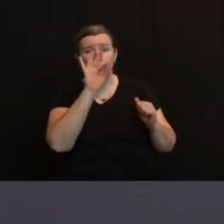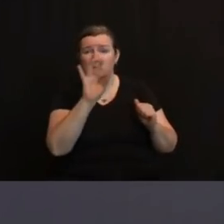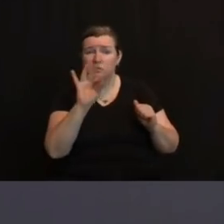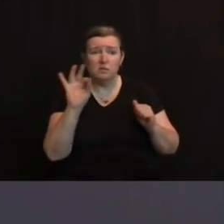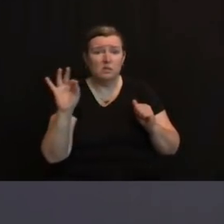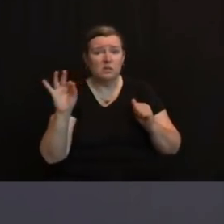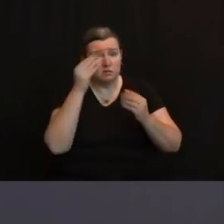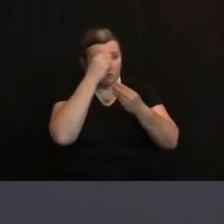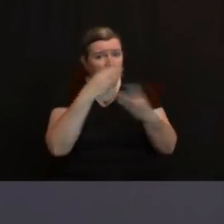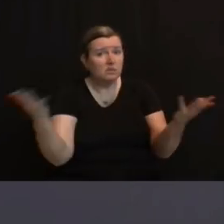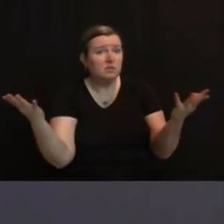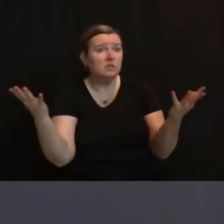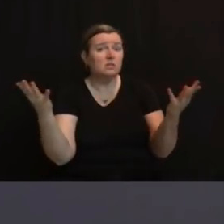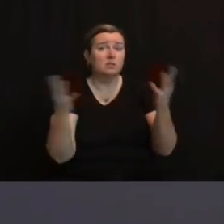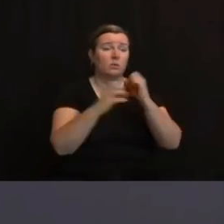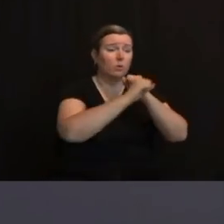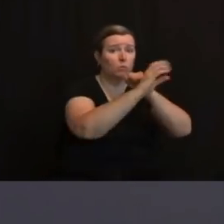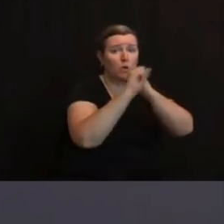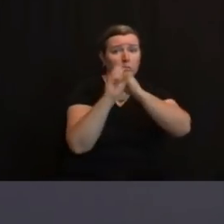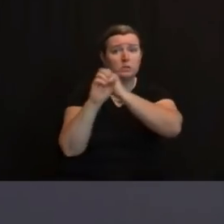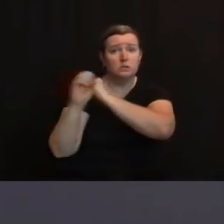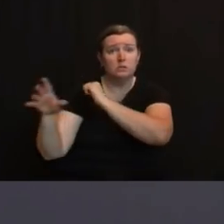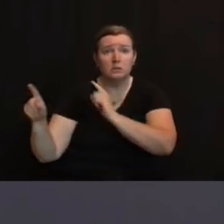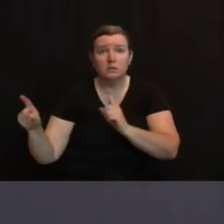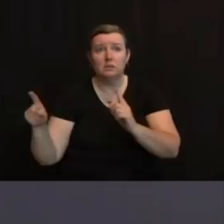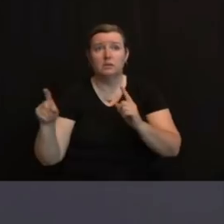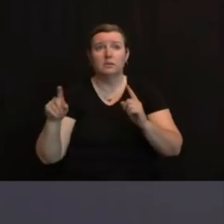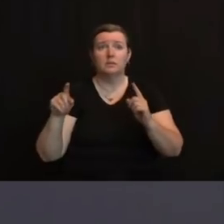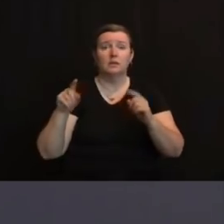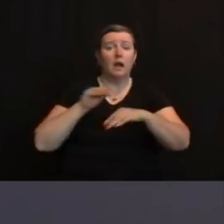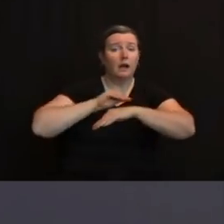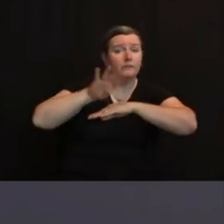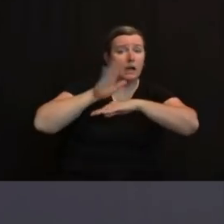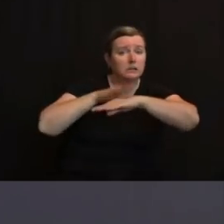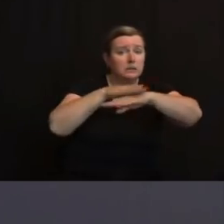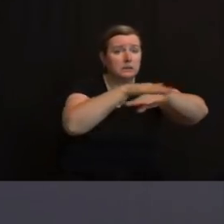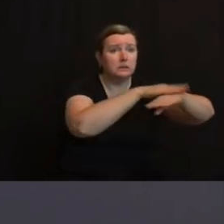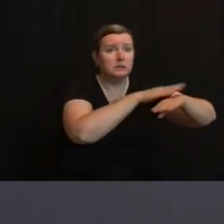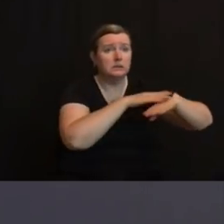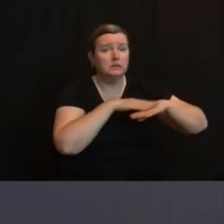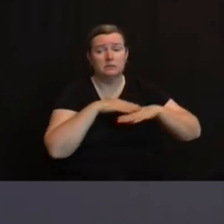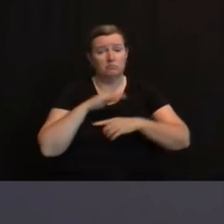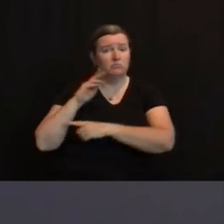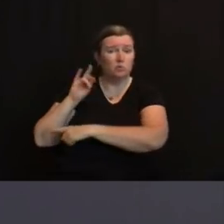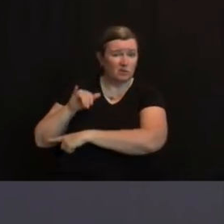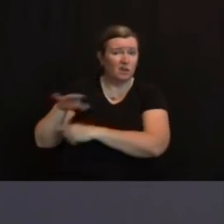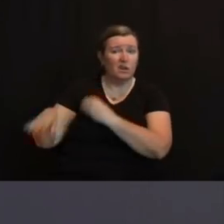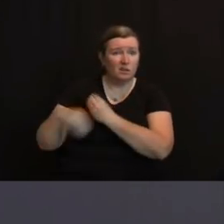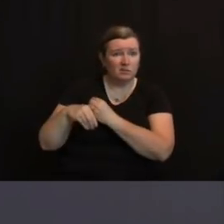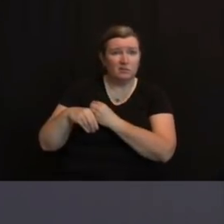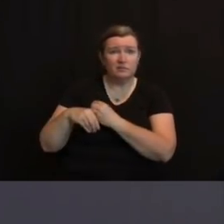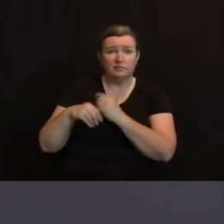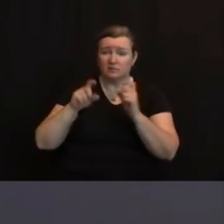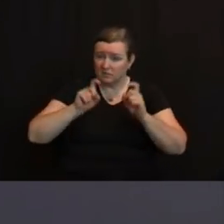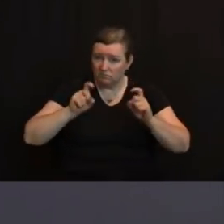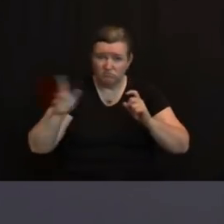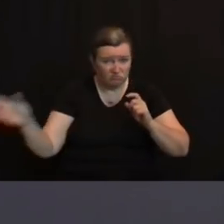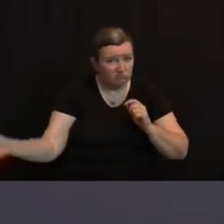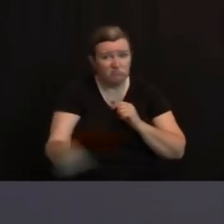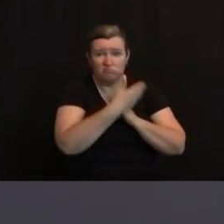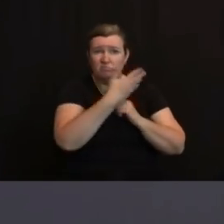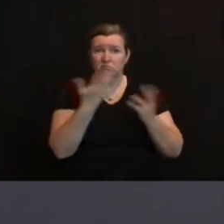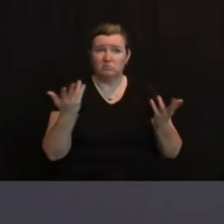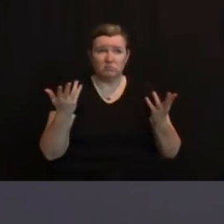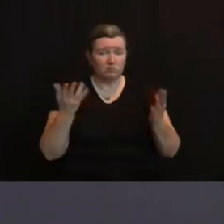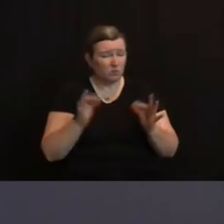advisory, not just a recommendation, but an advisory. I love the fact that Judy's adding the testing piece to that, which I know she feels is an important